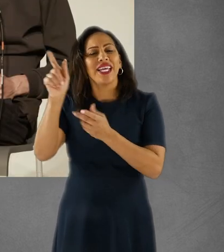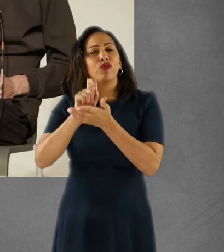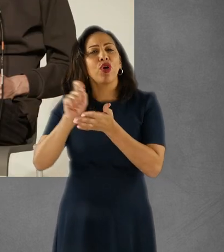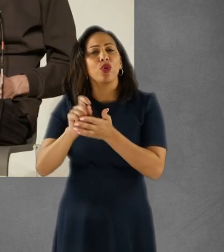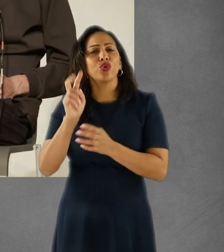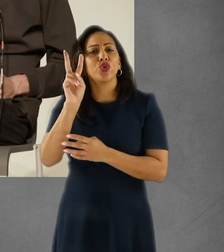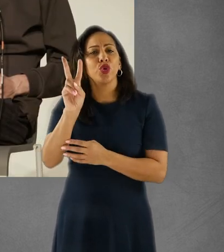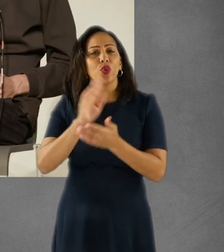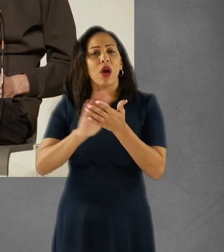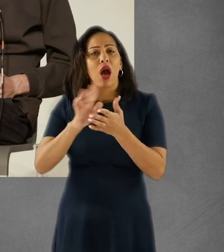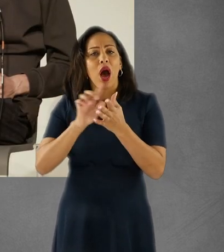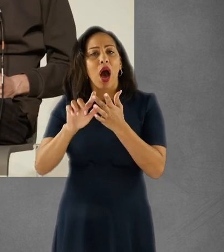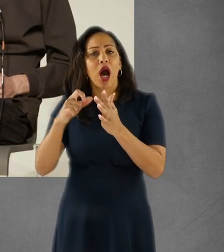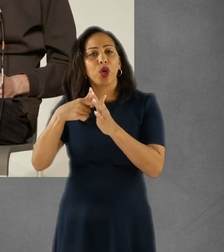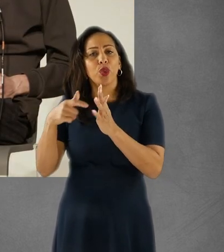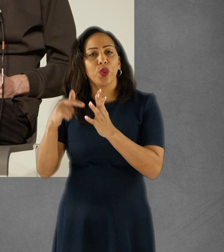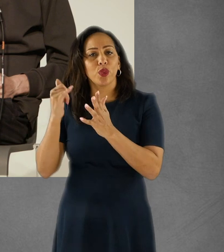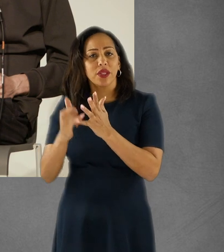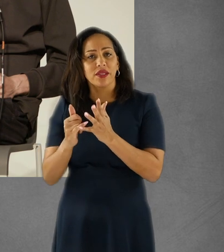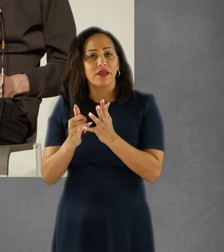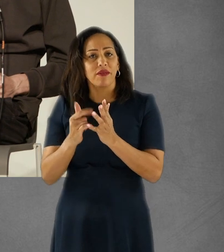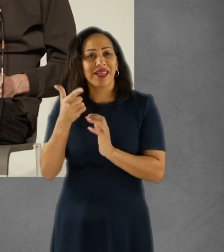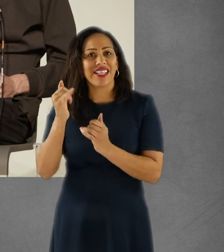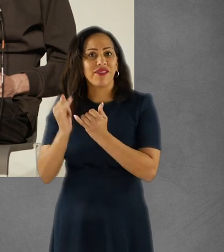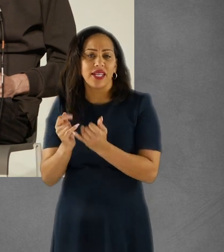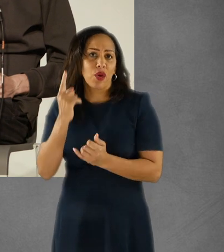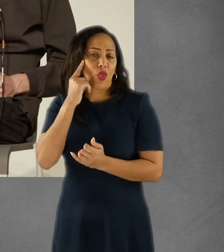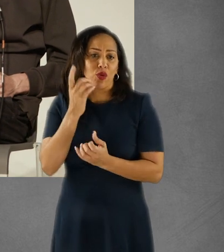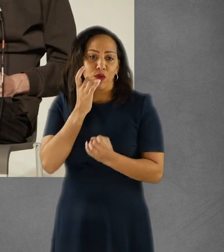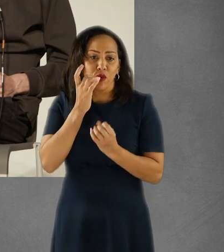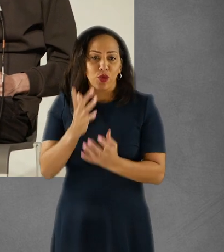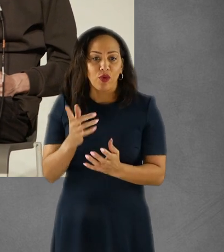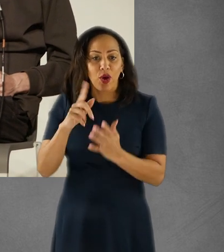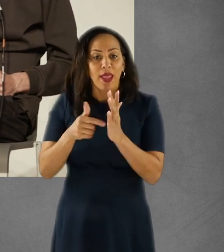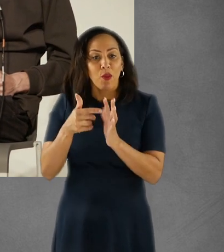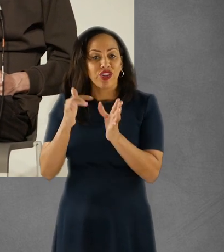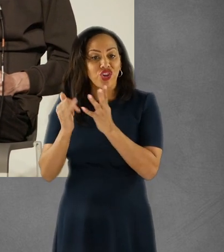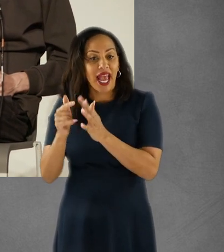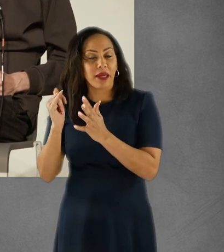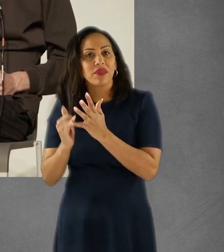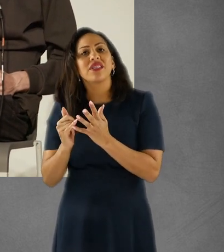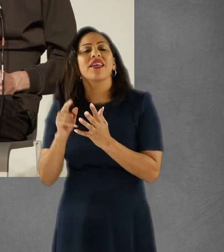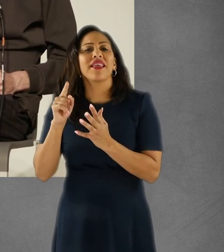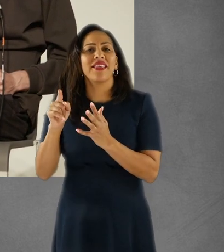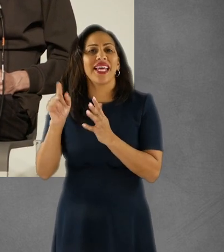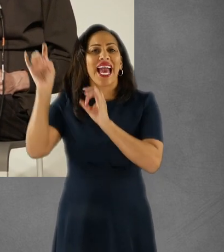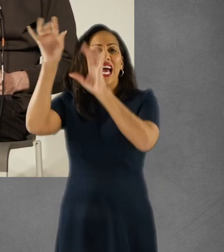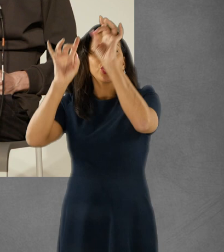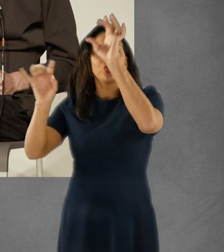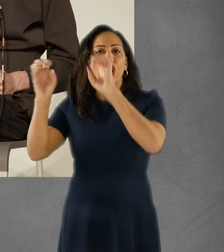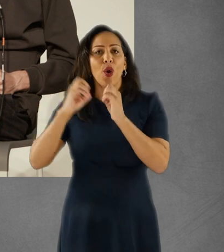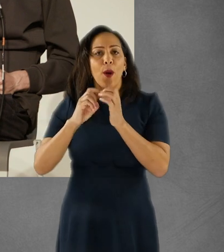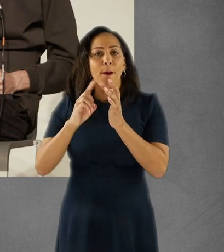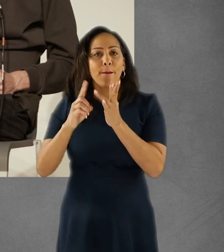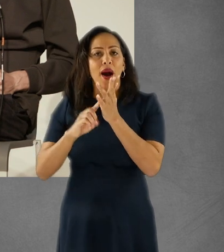that he's written in the 70s, and I thought were really beautiful, the astrobiologist. Well, with James, I think, to really